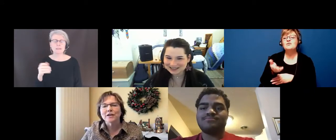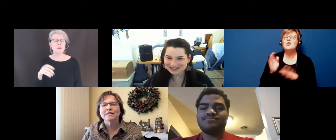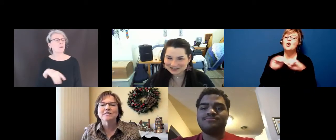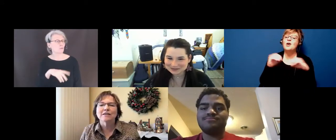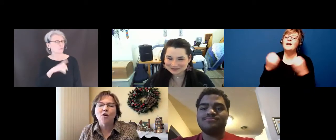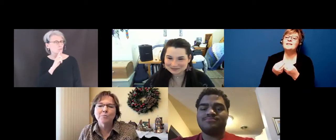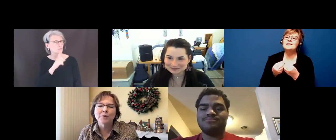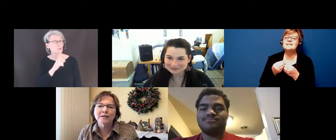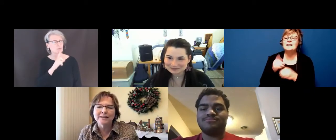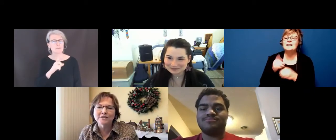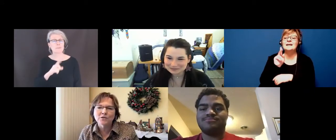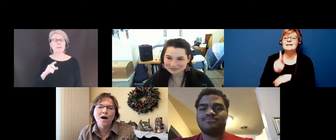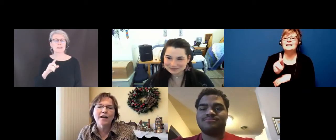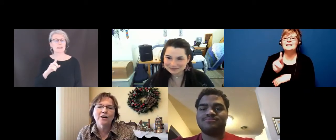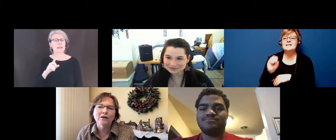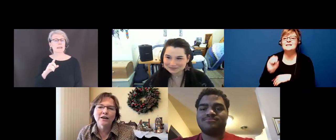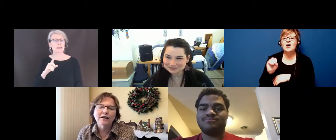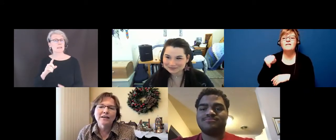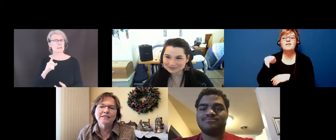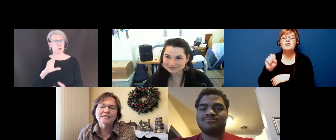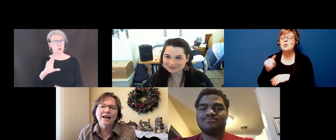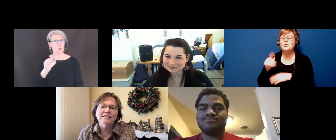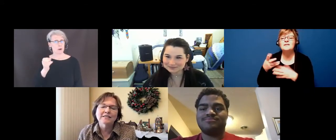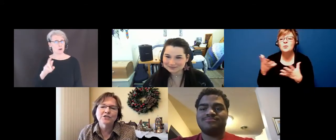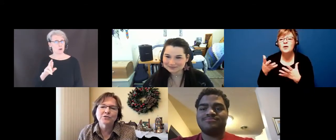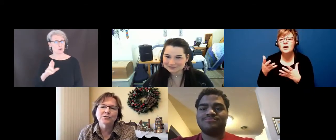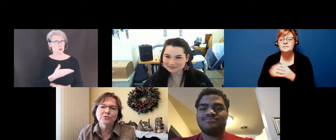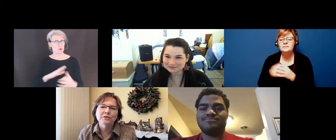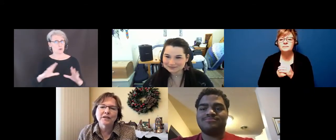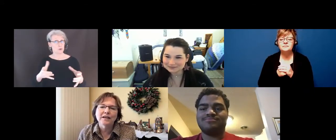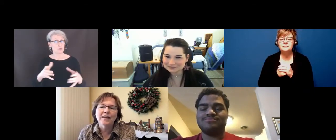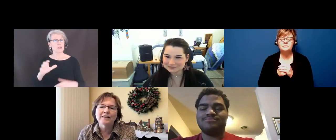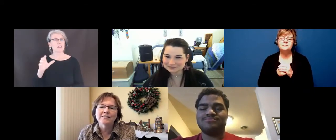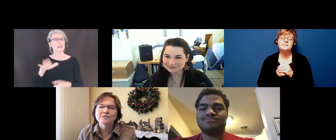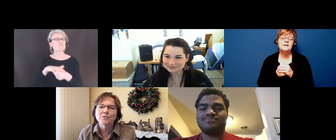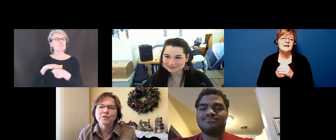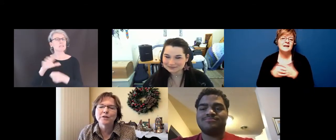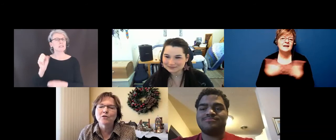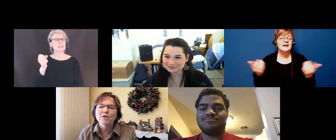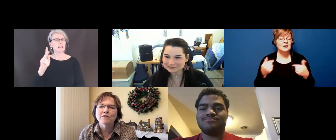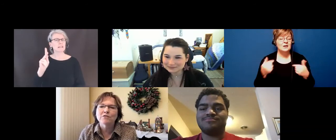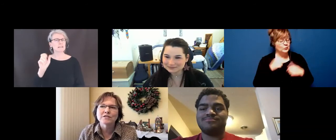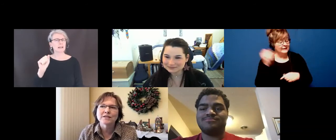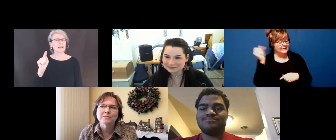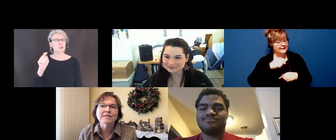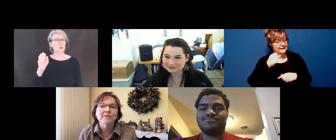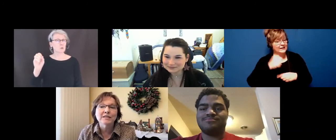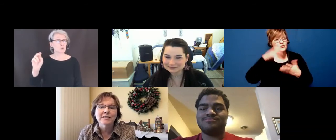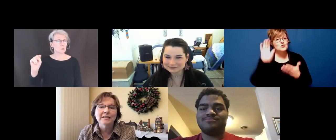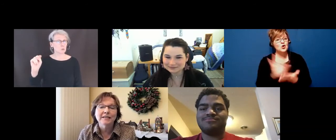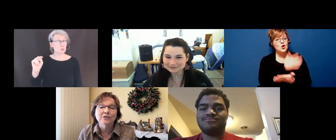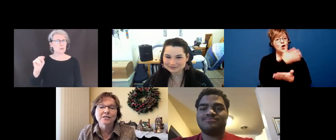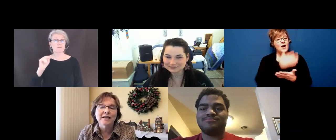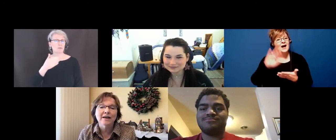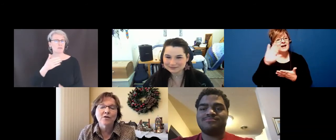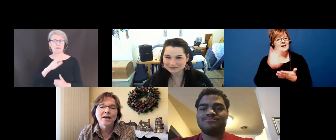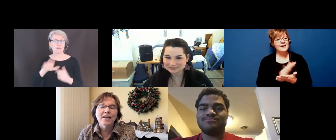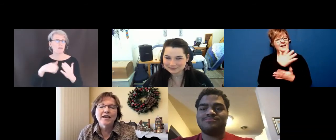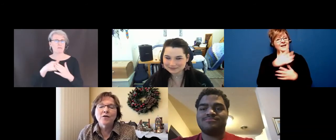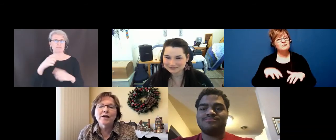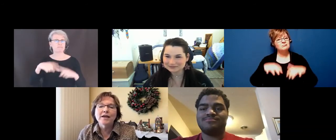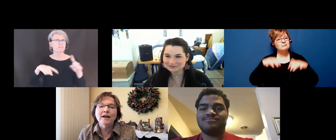Note is an all abilities choir in Saskatoon, and we've been going for some 17 years